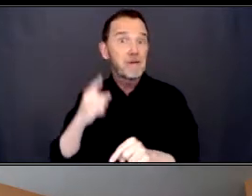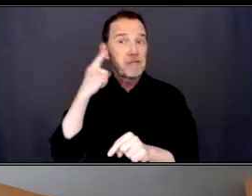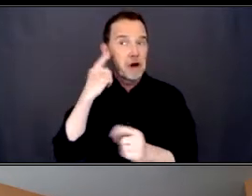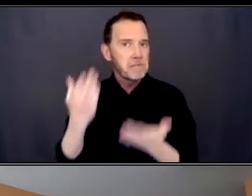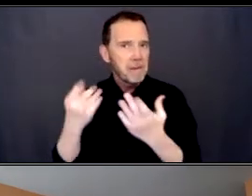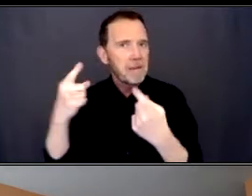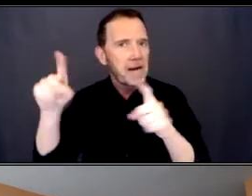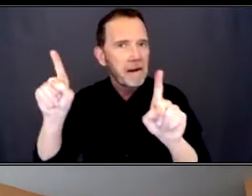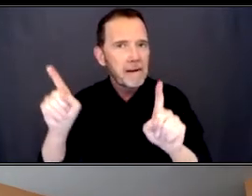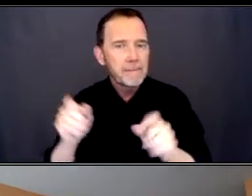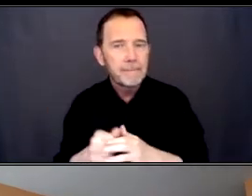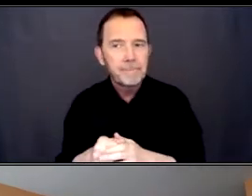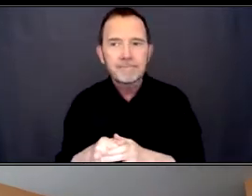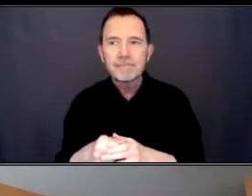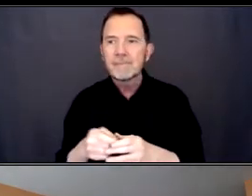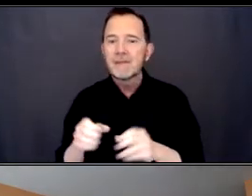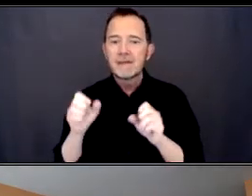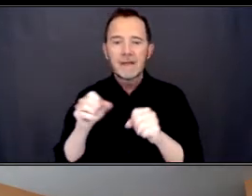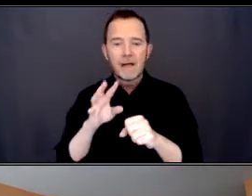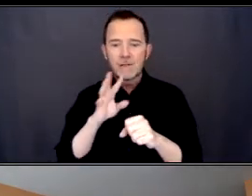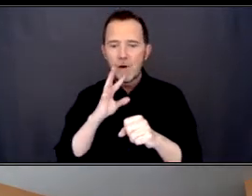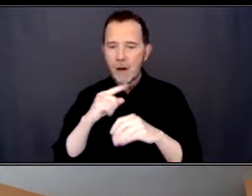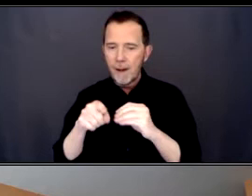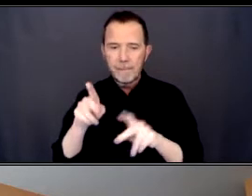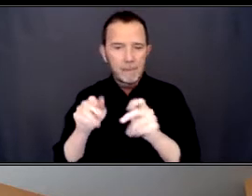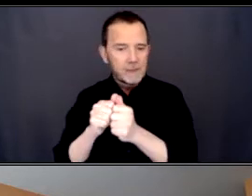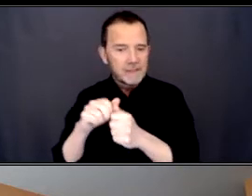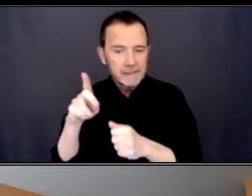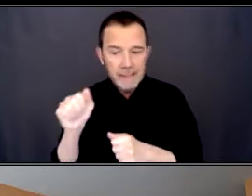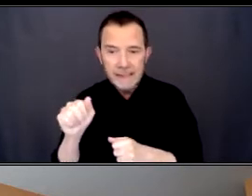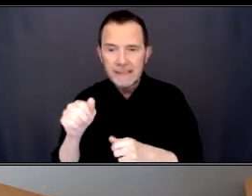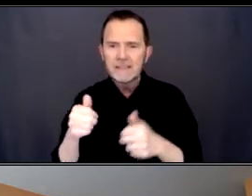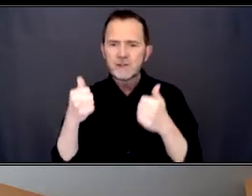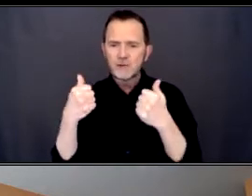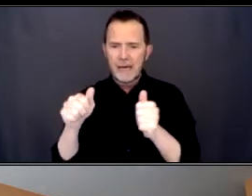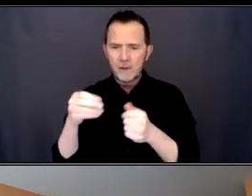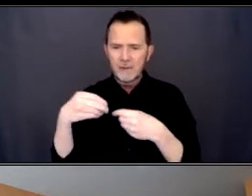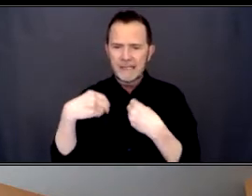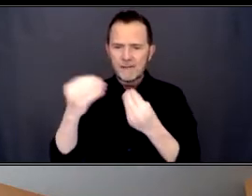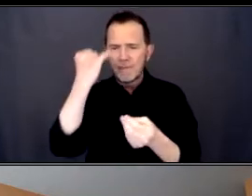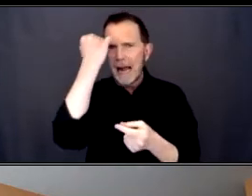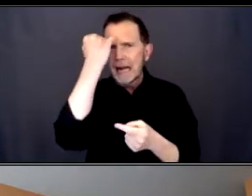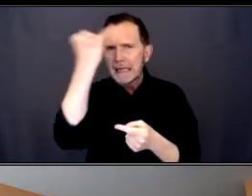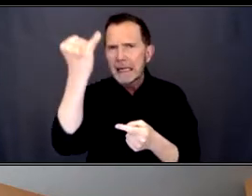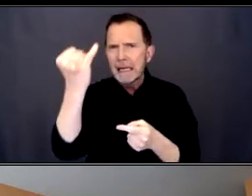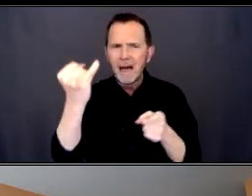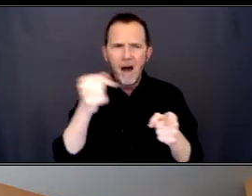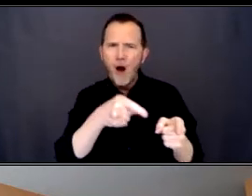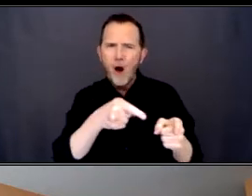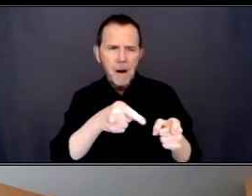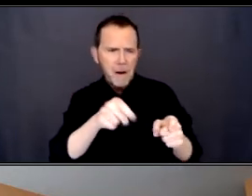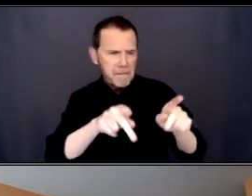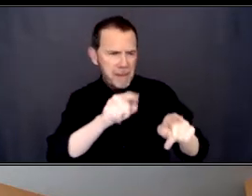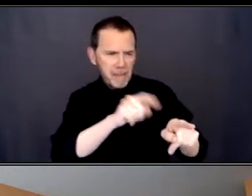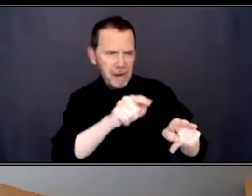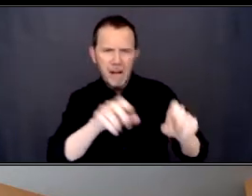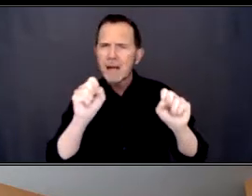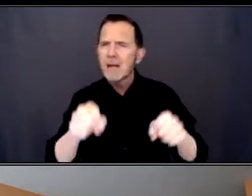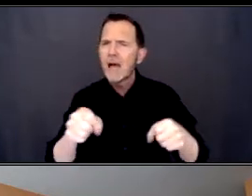but talk to them about people with disabilities. Try to give them an idea of where they can fit, and work with the employers that you already